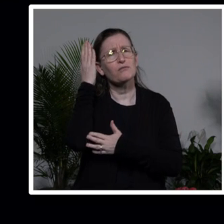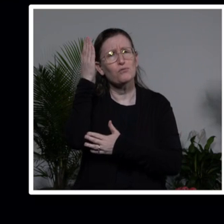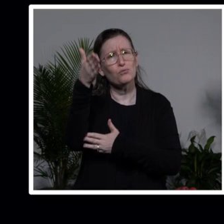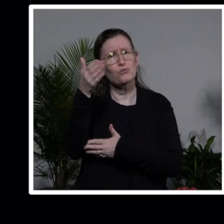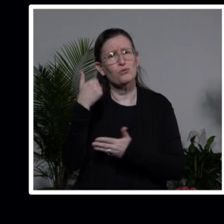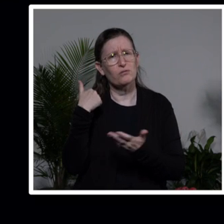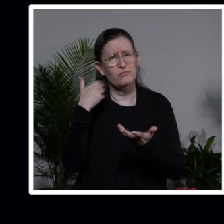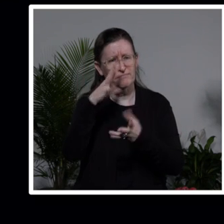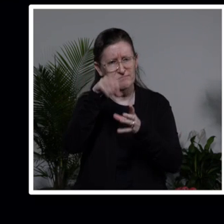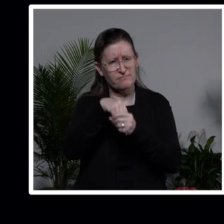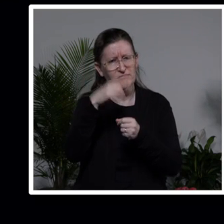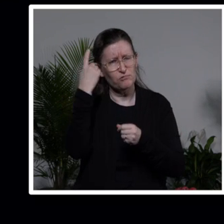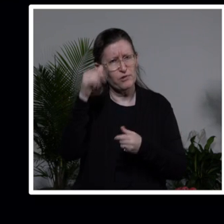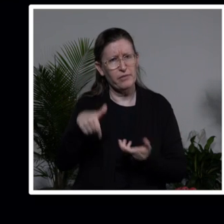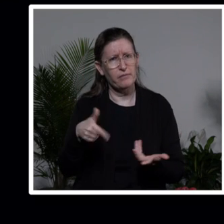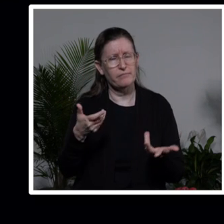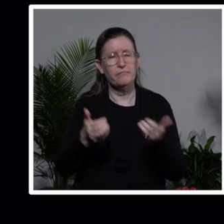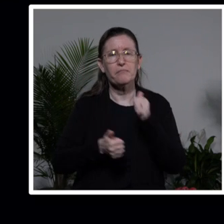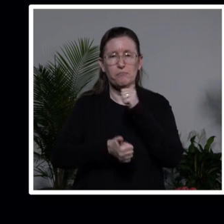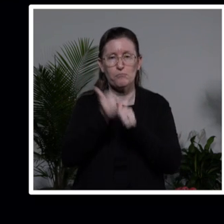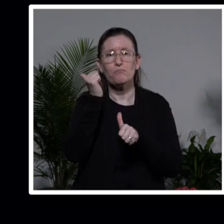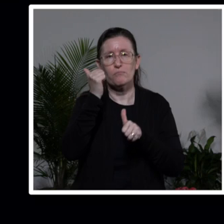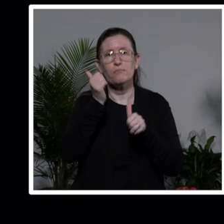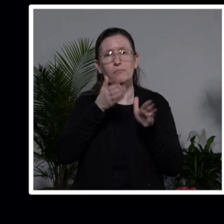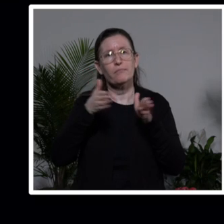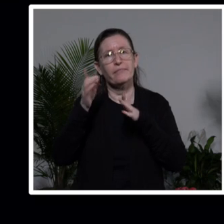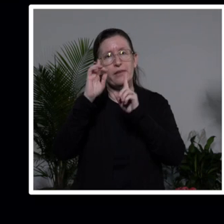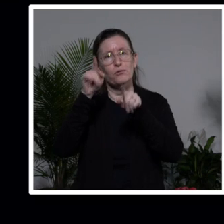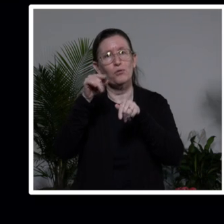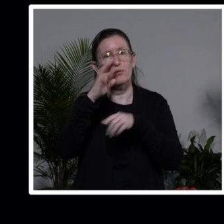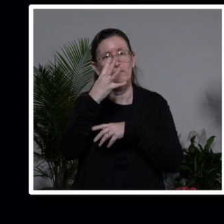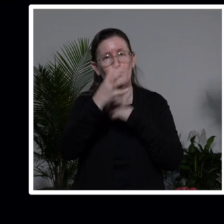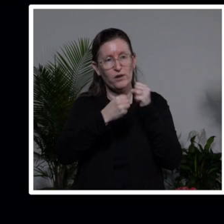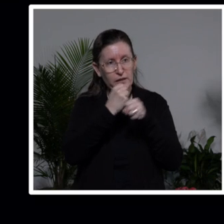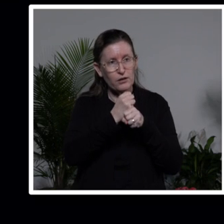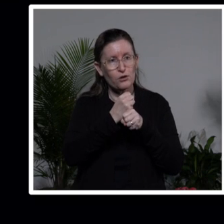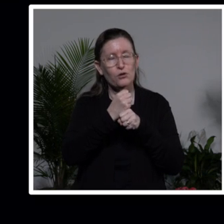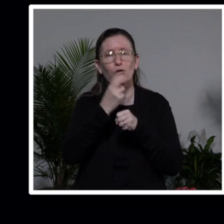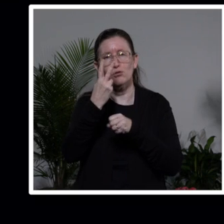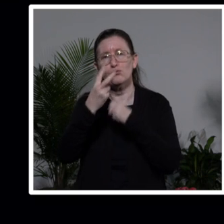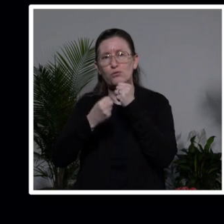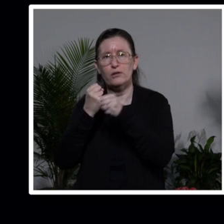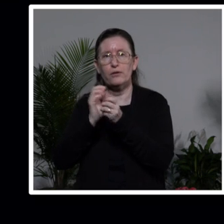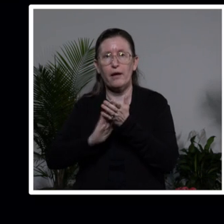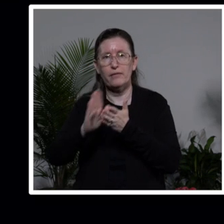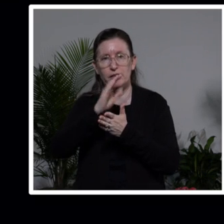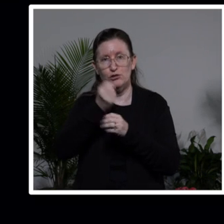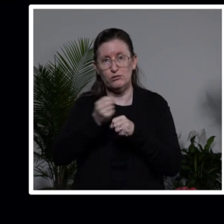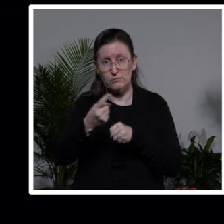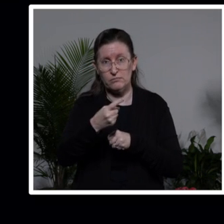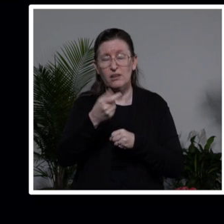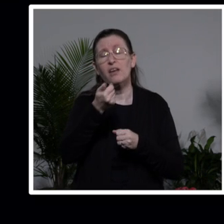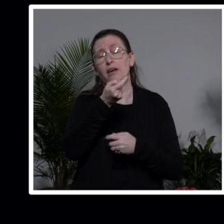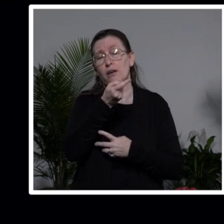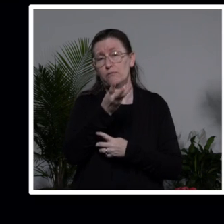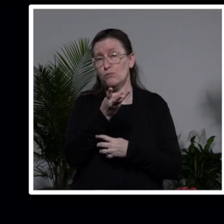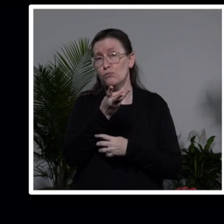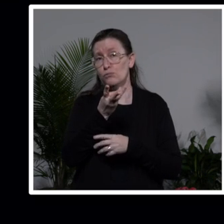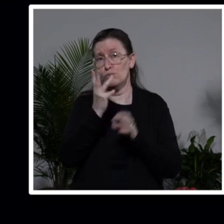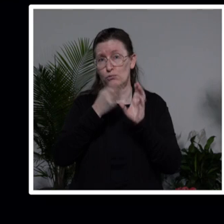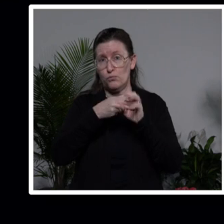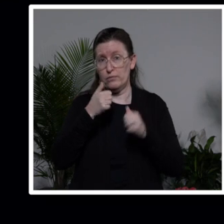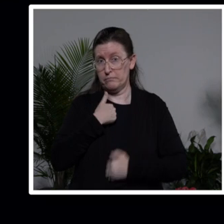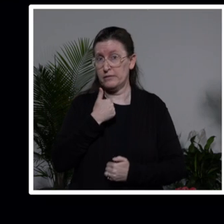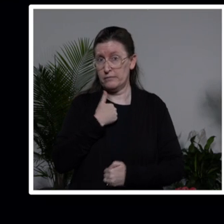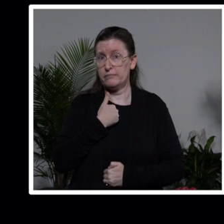seniors? The majority of the class of 2020 plan to attend 4-year and 2-year colleges next year, where a few seniors planning to join a